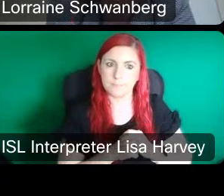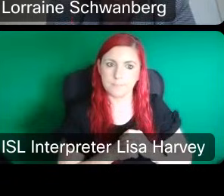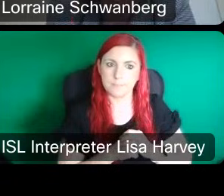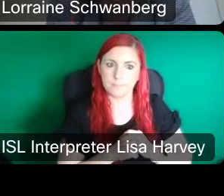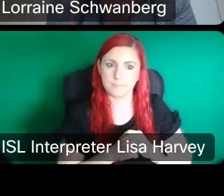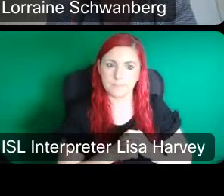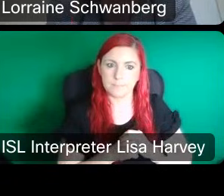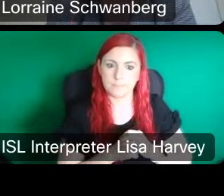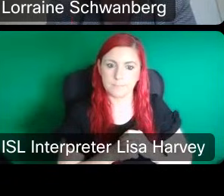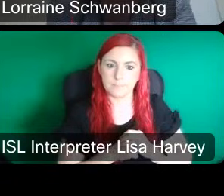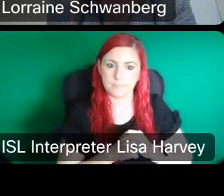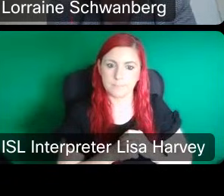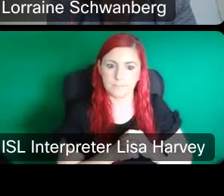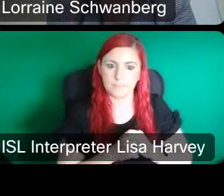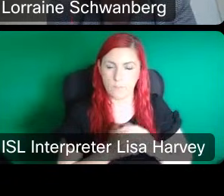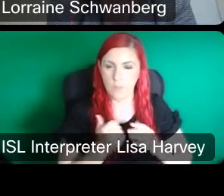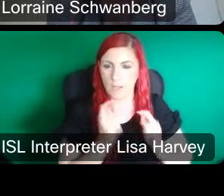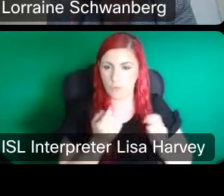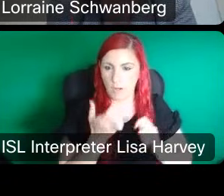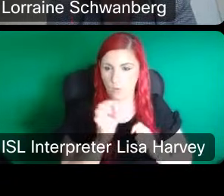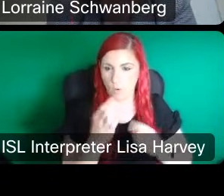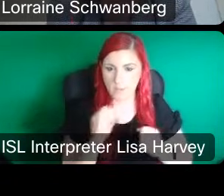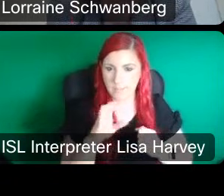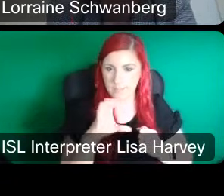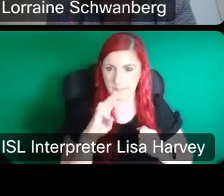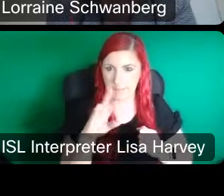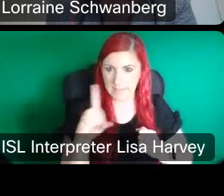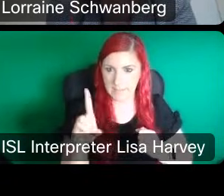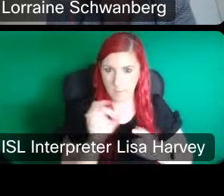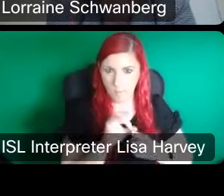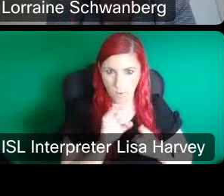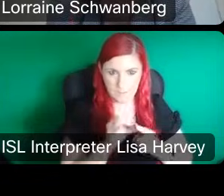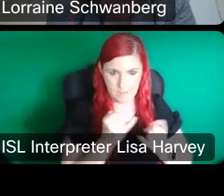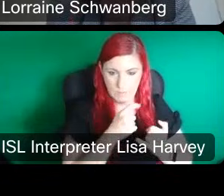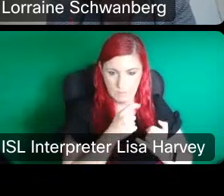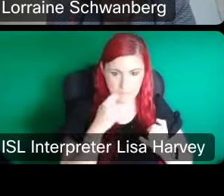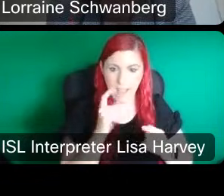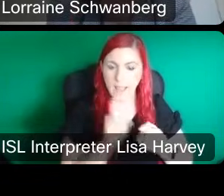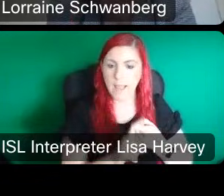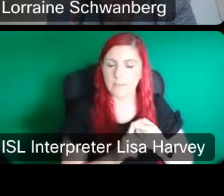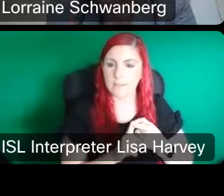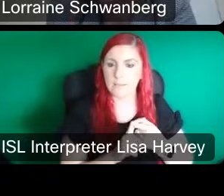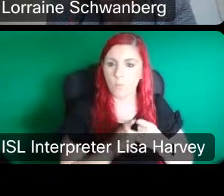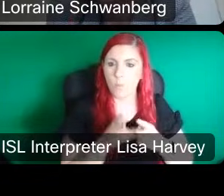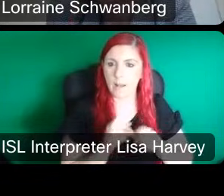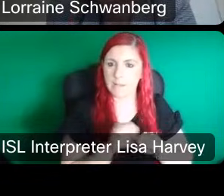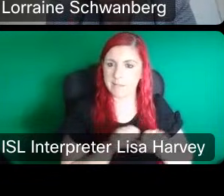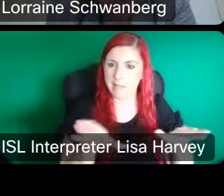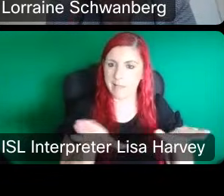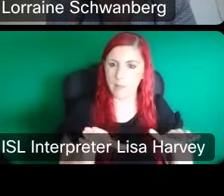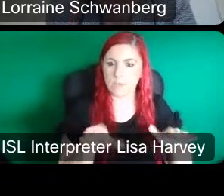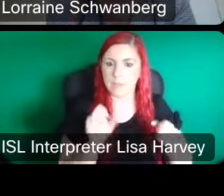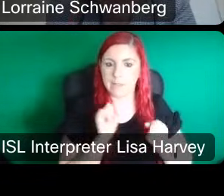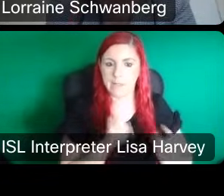training courses, there are CPD points attached to it, and we will be sending you out an email